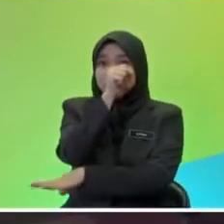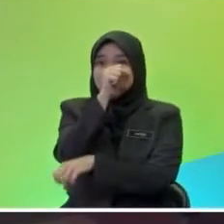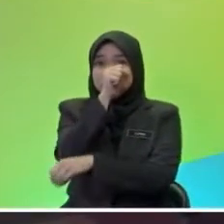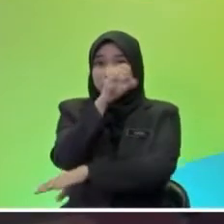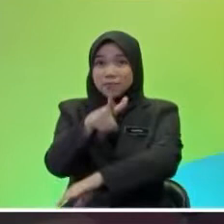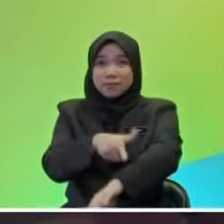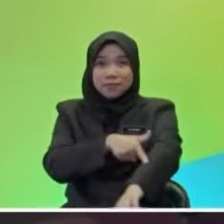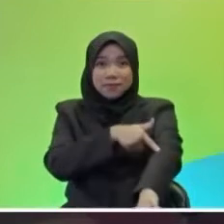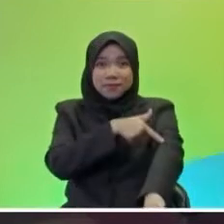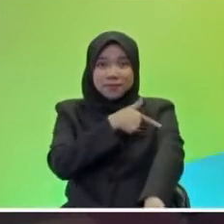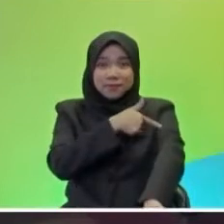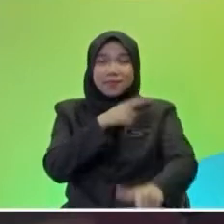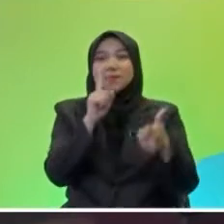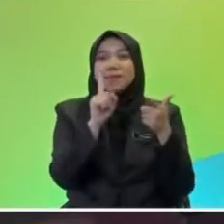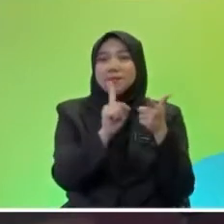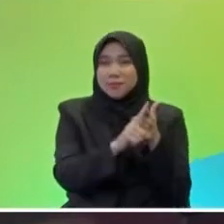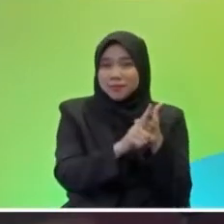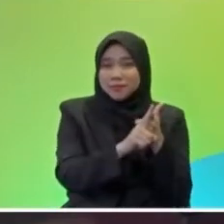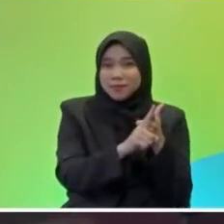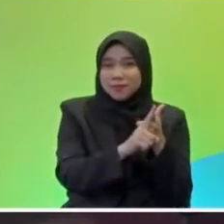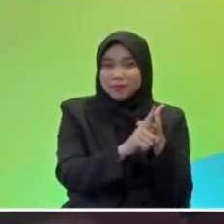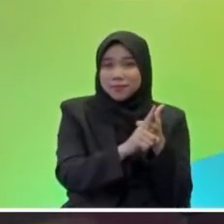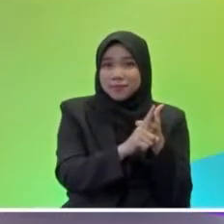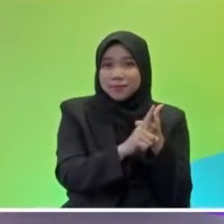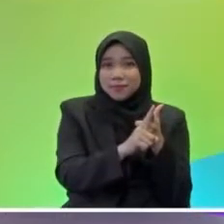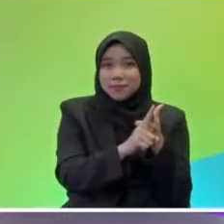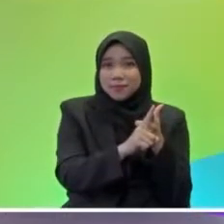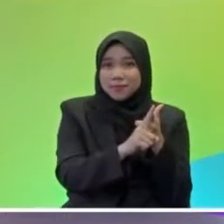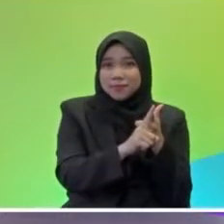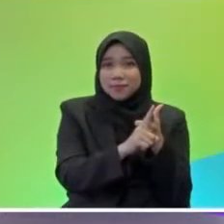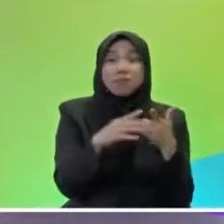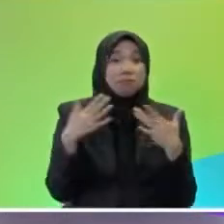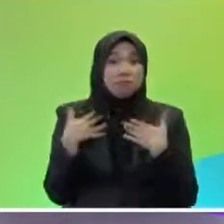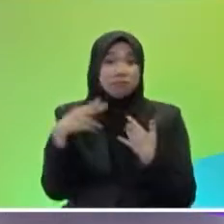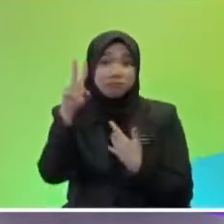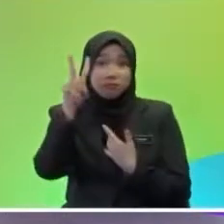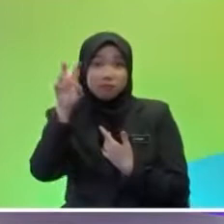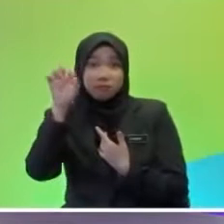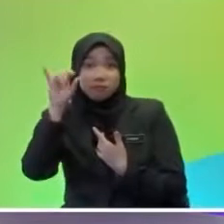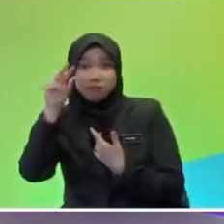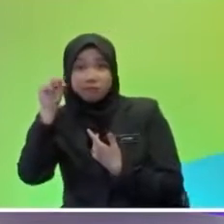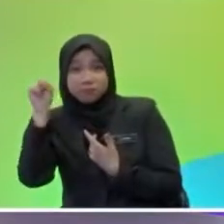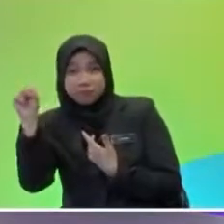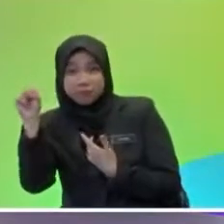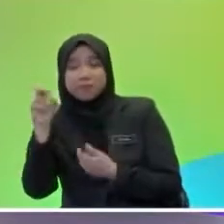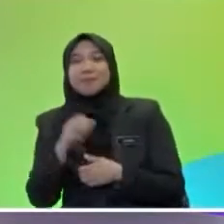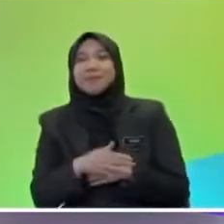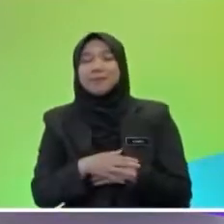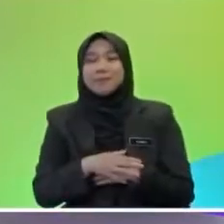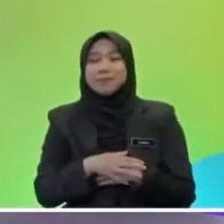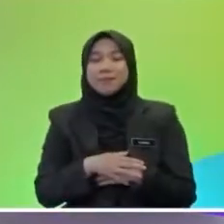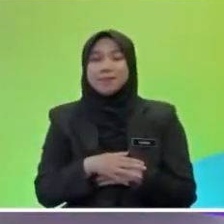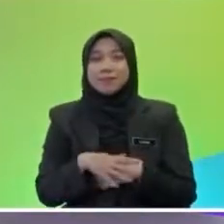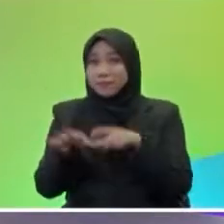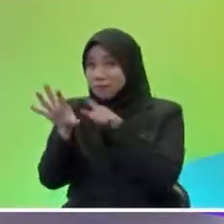then? Okay, next they have netted veins of the leaves. Very good. Uh-huh.